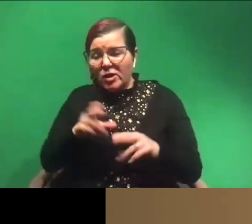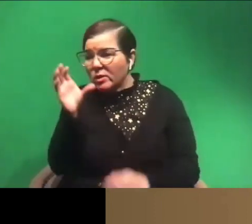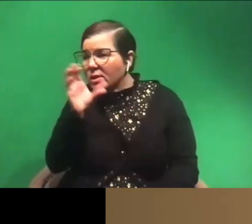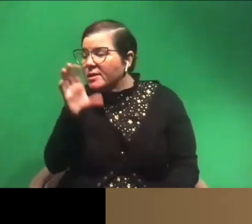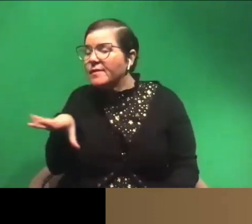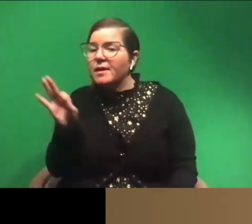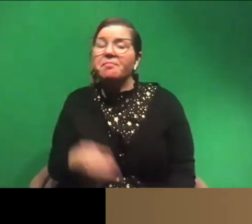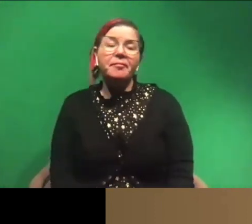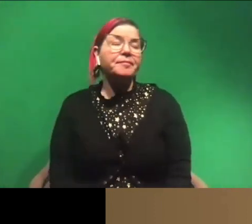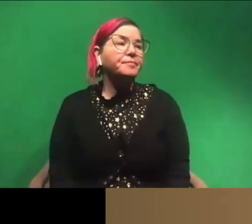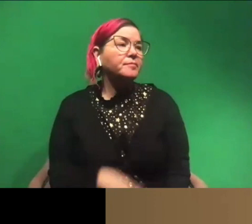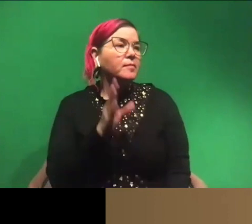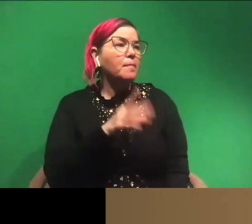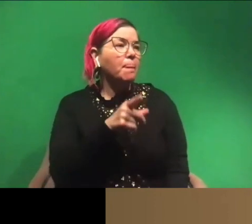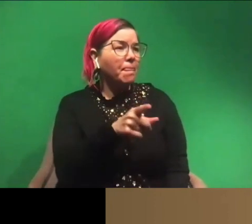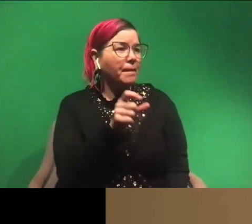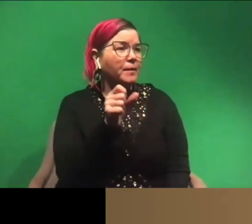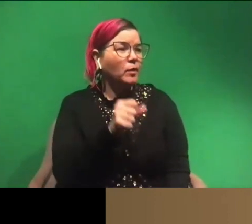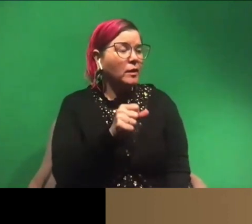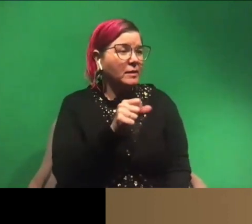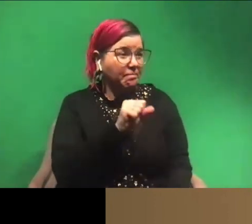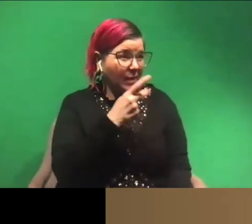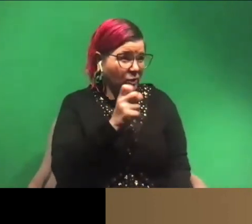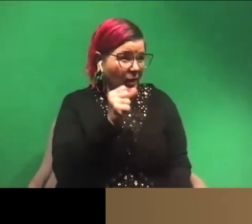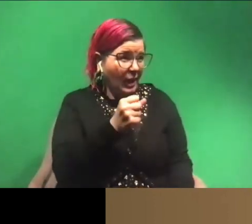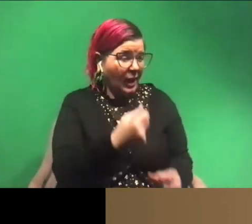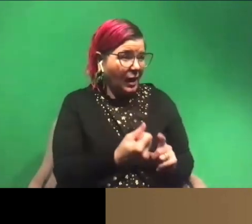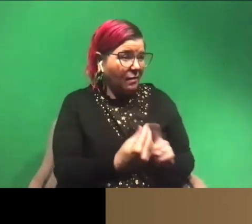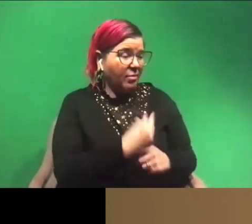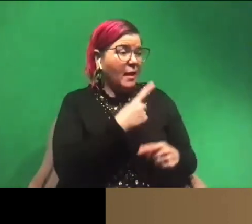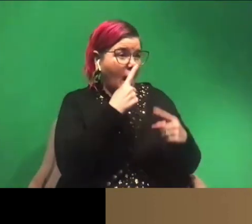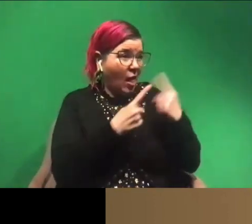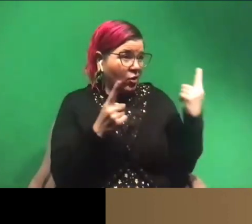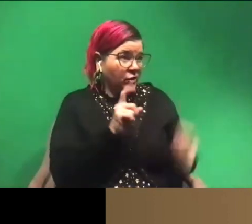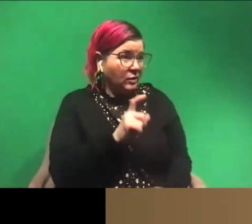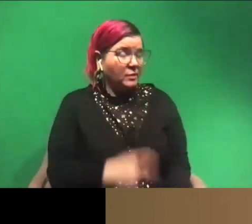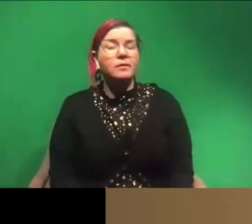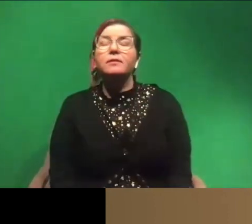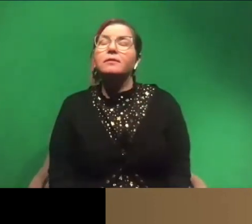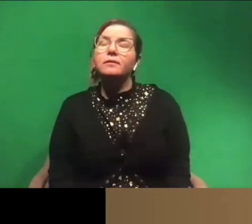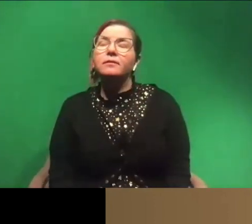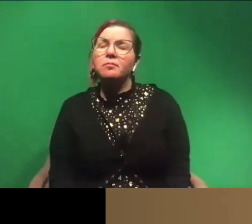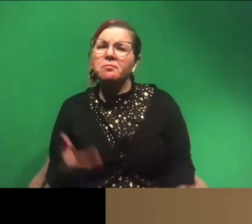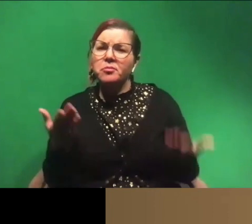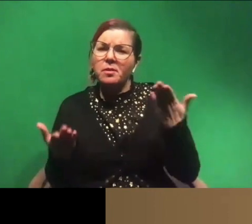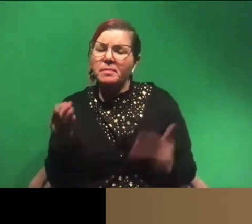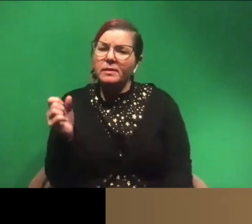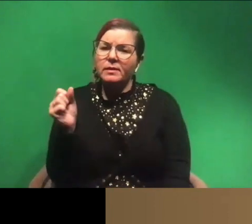Awesome. Are you able to get allergies in space? So I think probably yes,